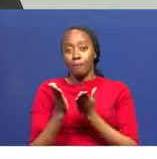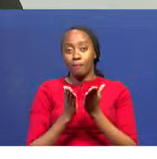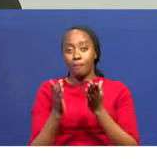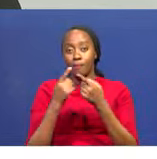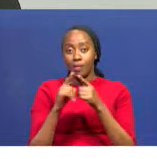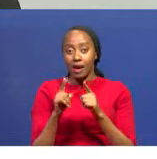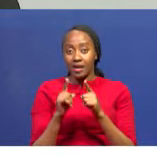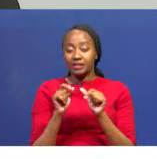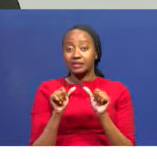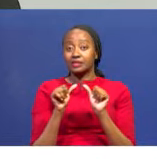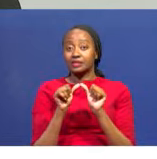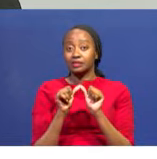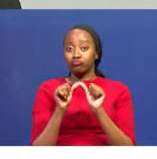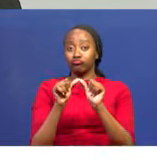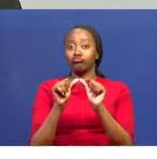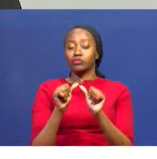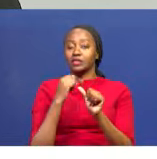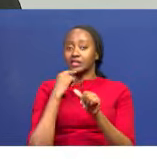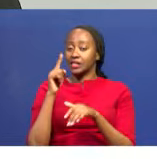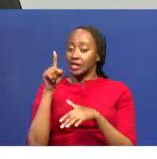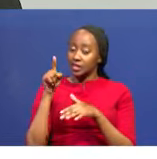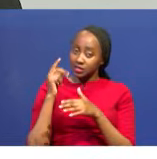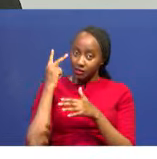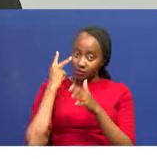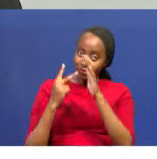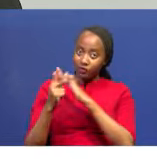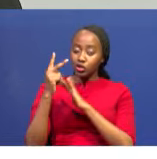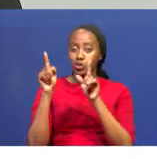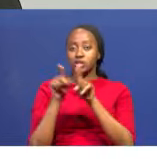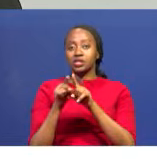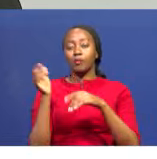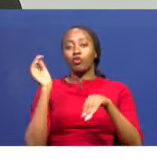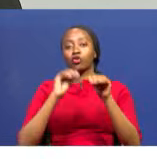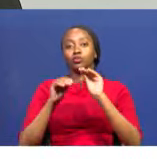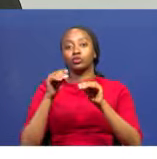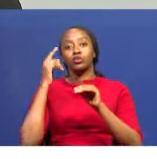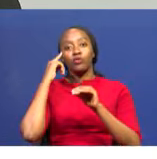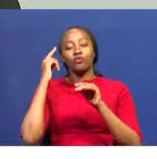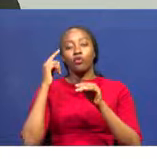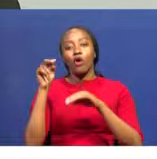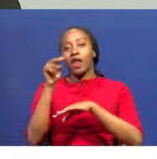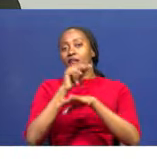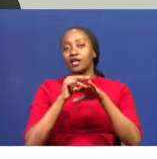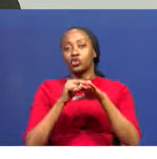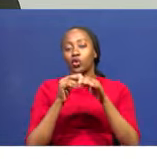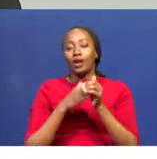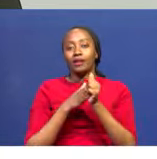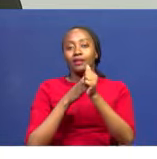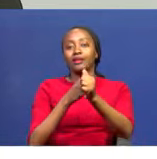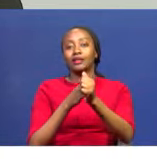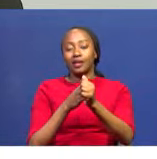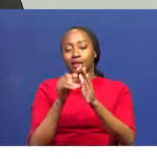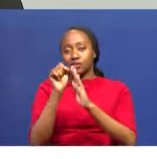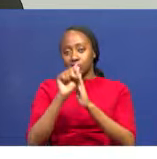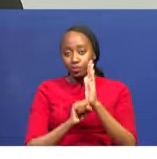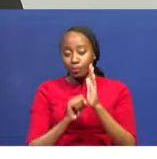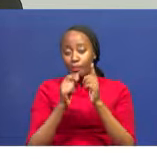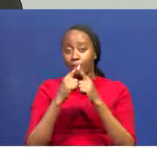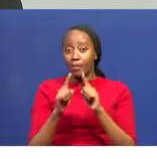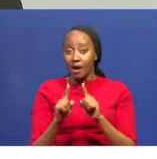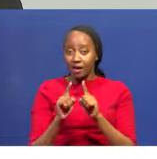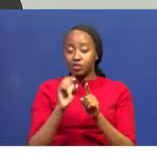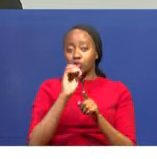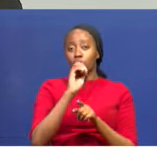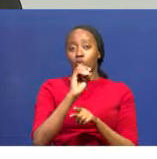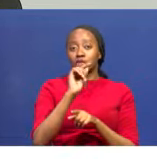family praised him for his vision and contribution to national leadership. Remember that Otieno died